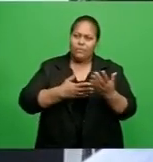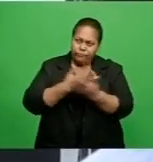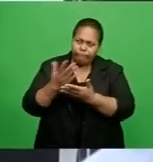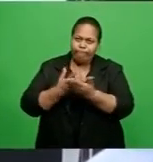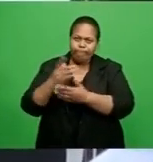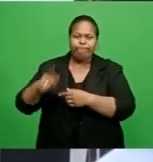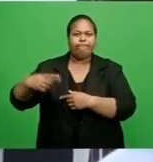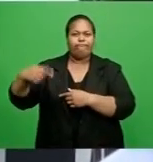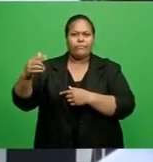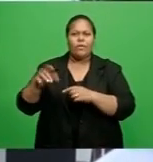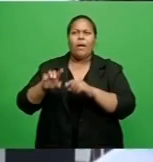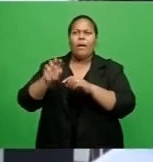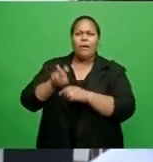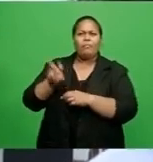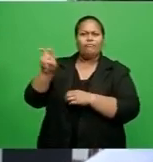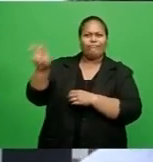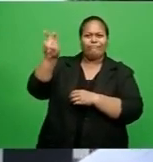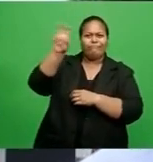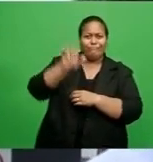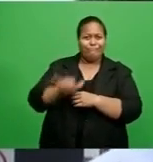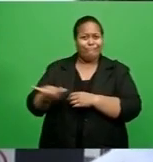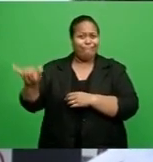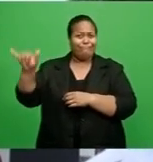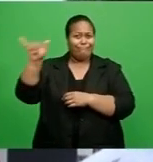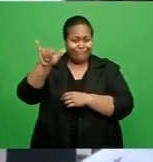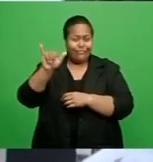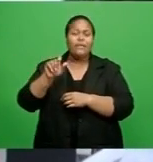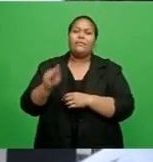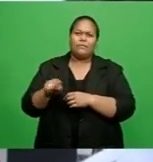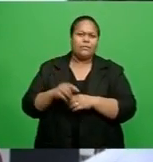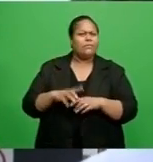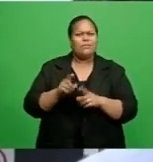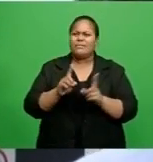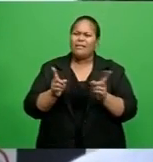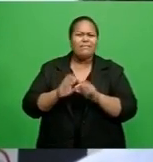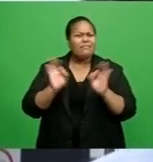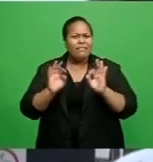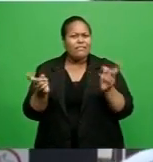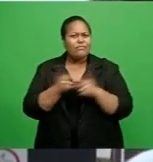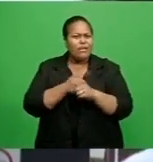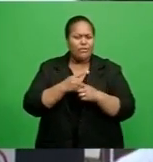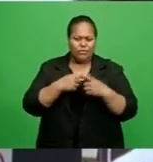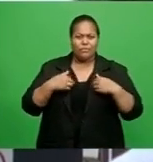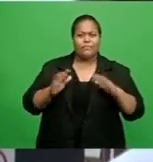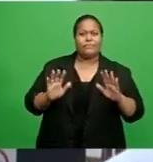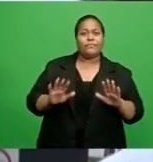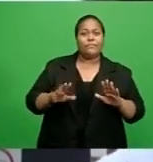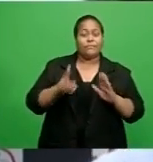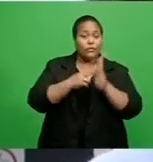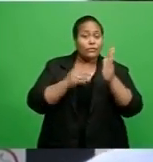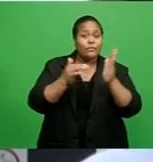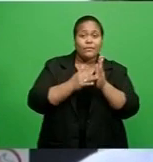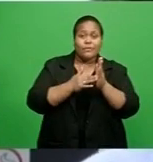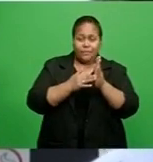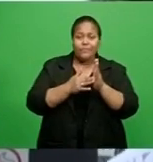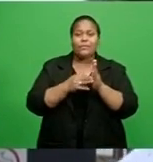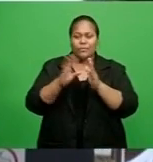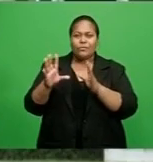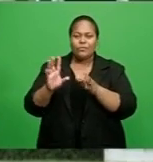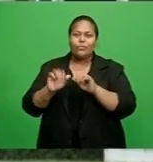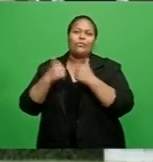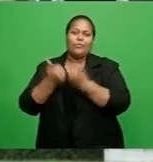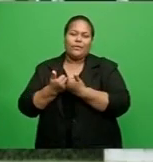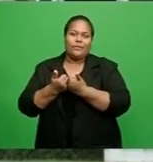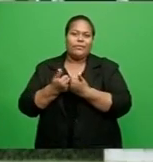on. Nothing changes that. We're just waiting for New Zealand to come on board with that one. Okay.